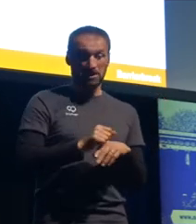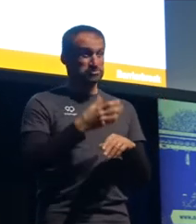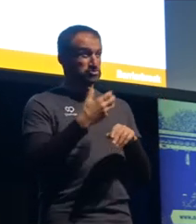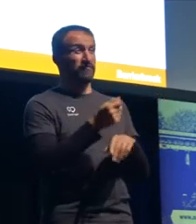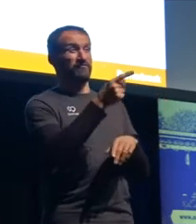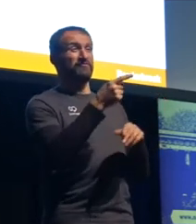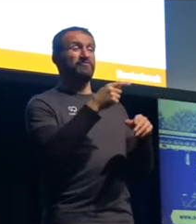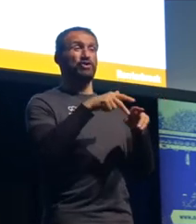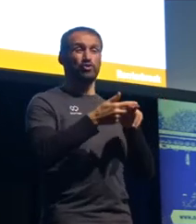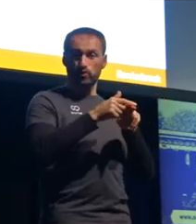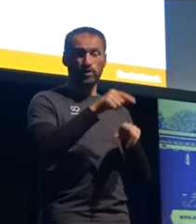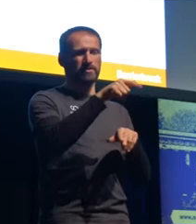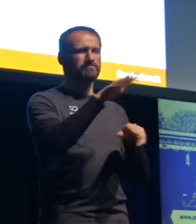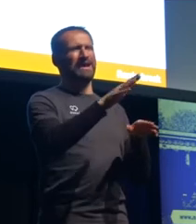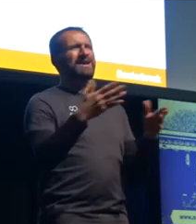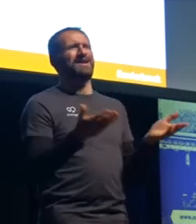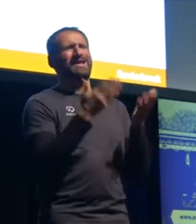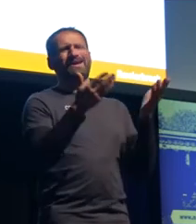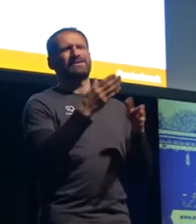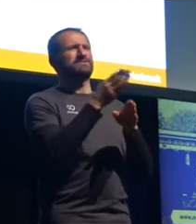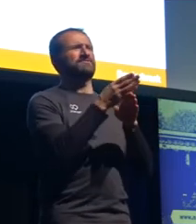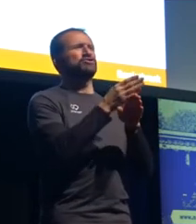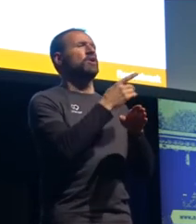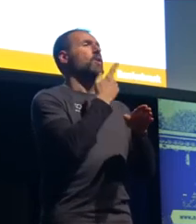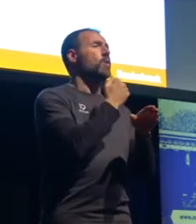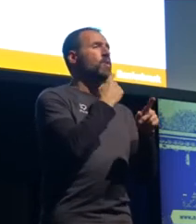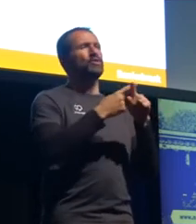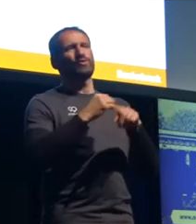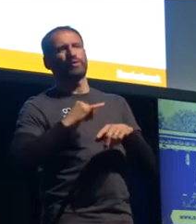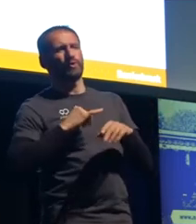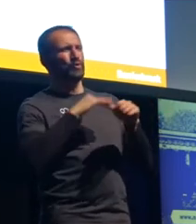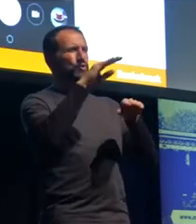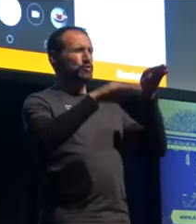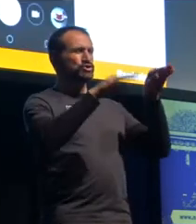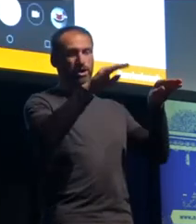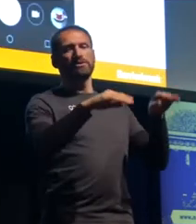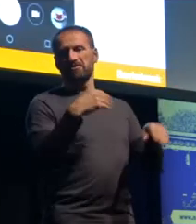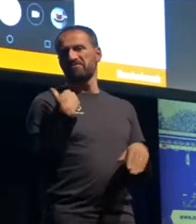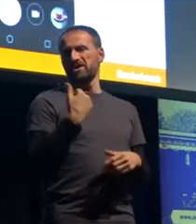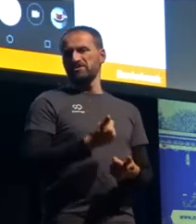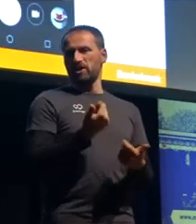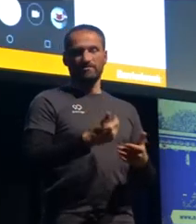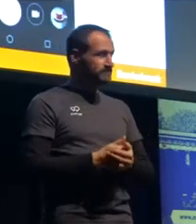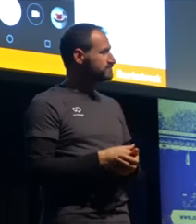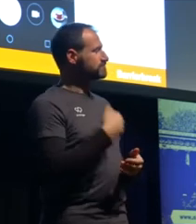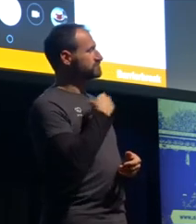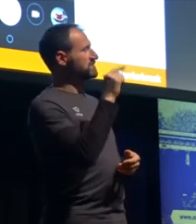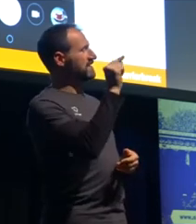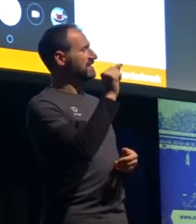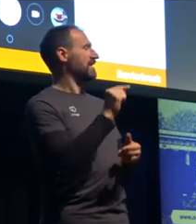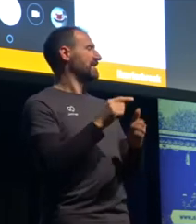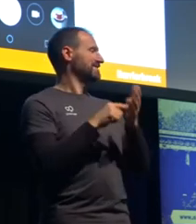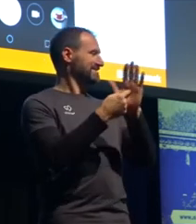somehow make it easier to distinguish between red and green, that would be really great. So this is a small demo that I made for